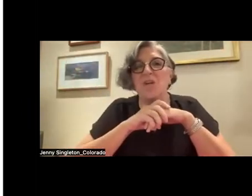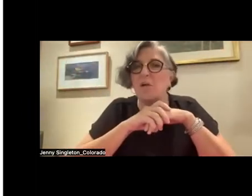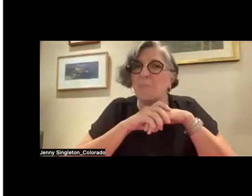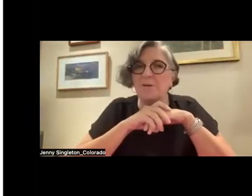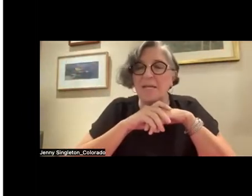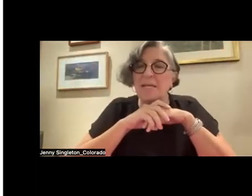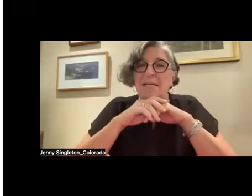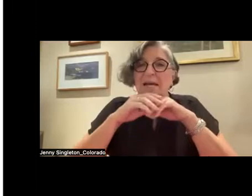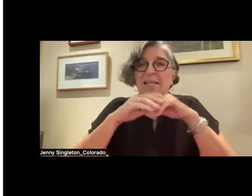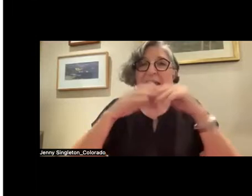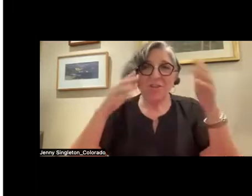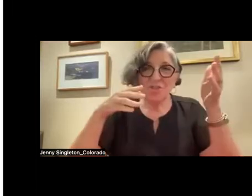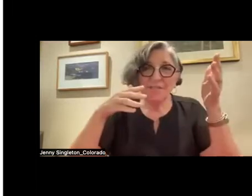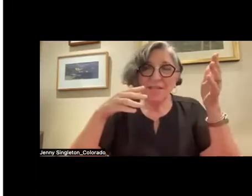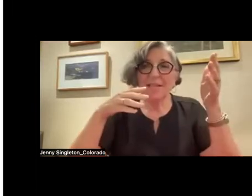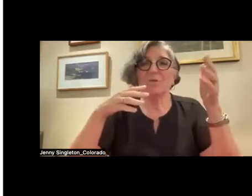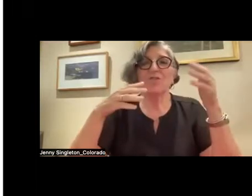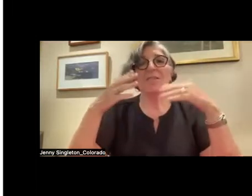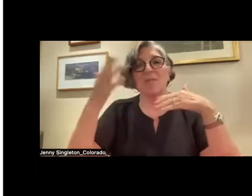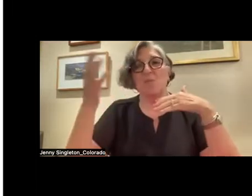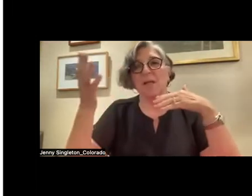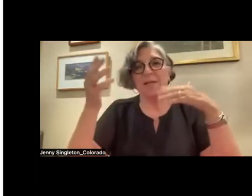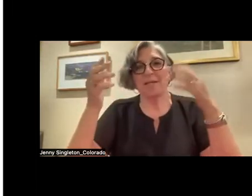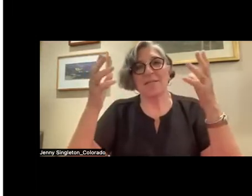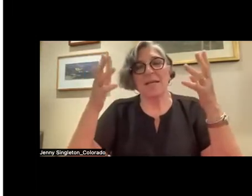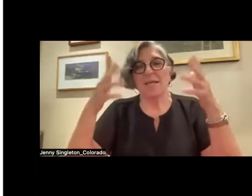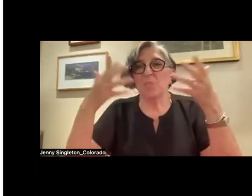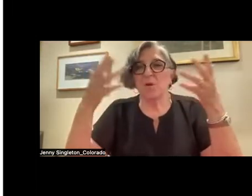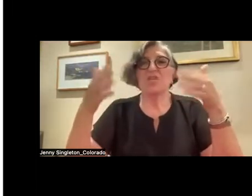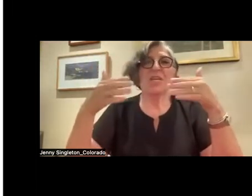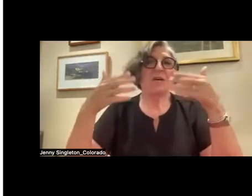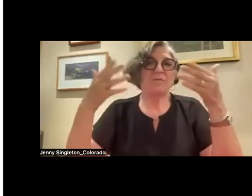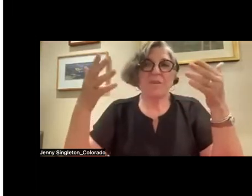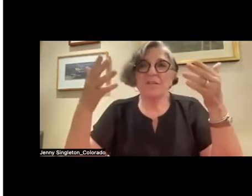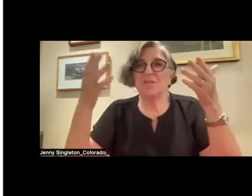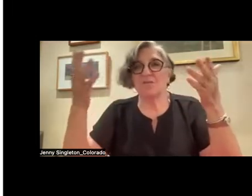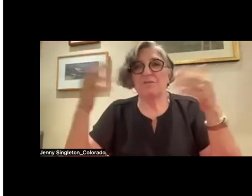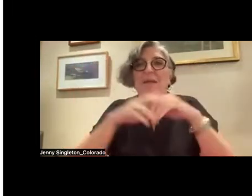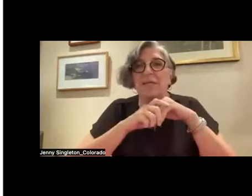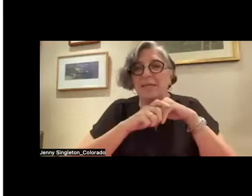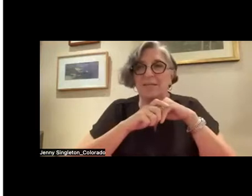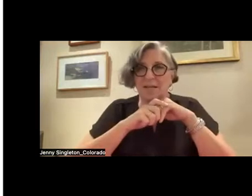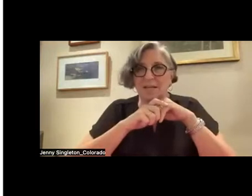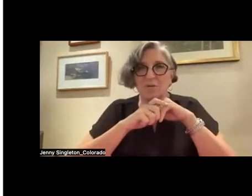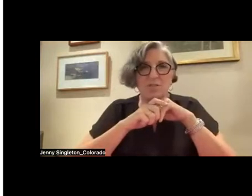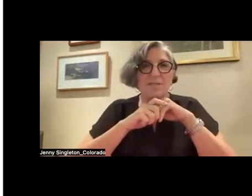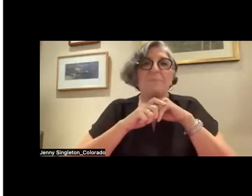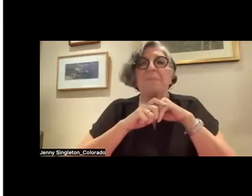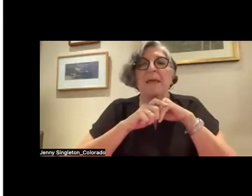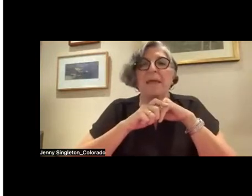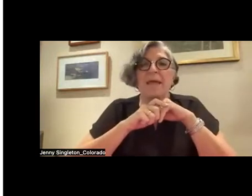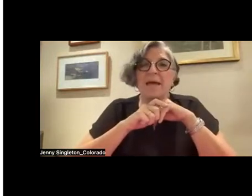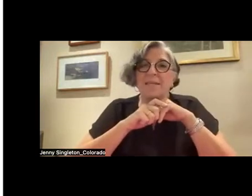I'll talk about national sign languages as well as emerging or village or family sign